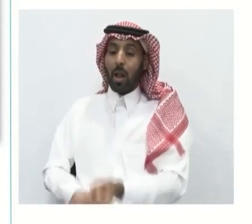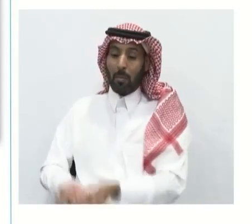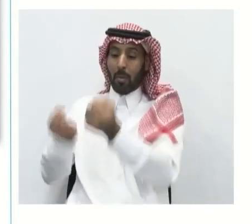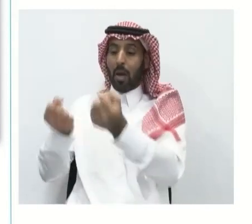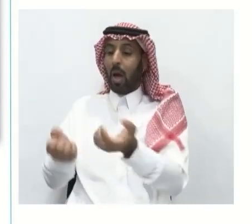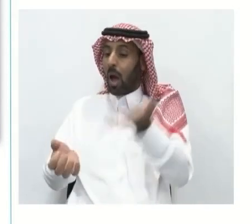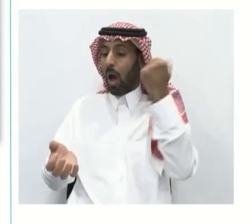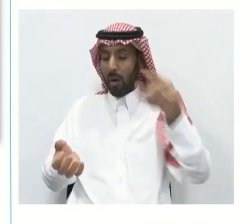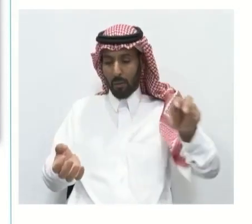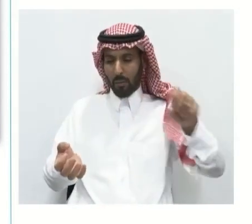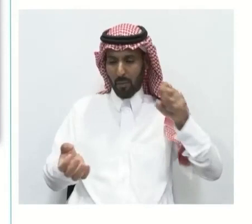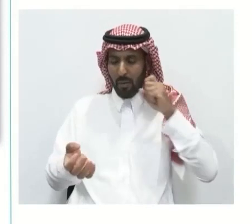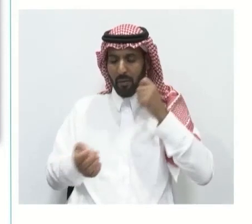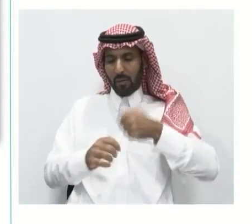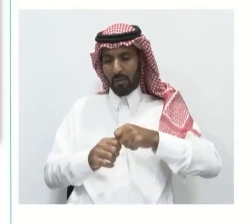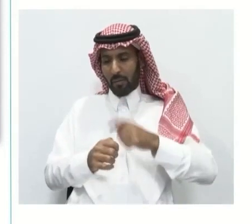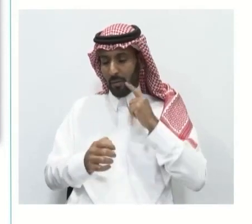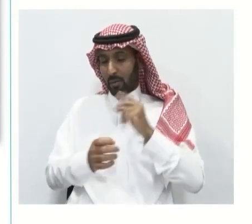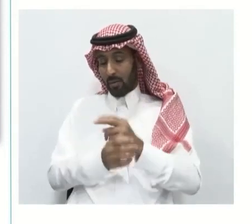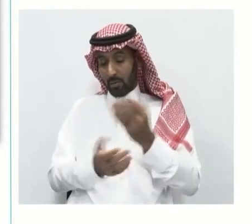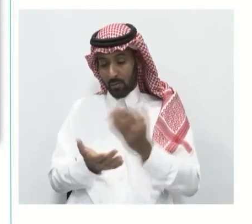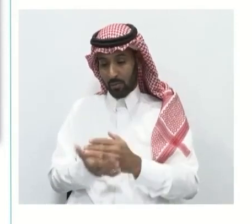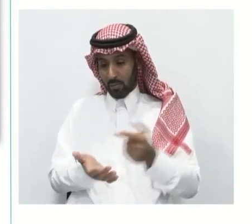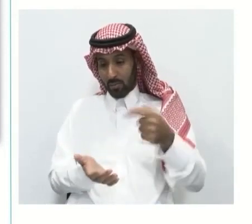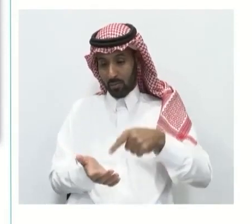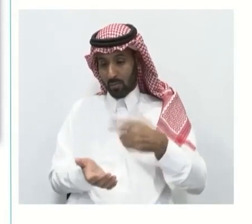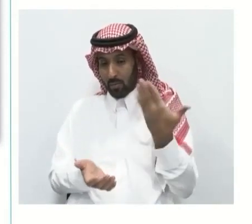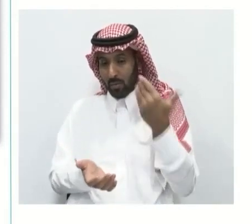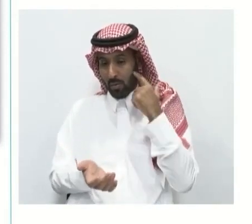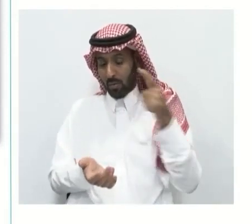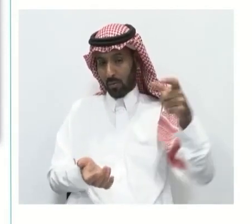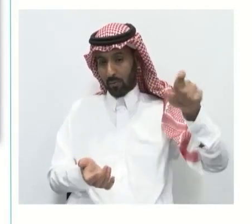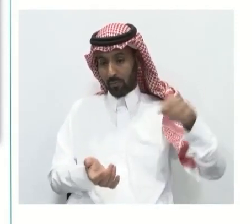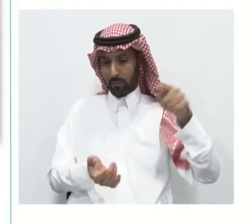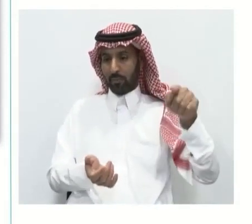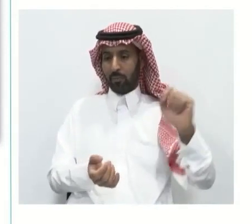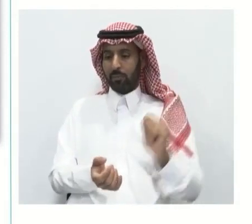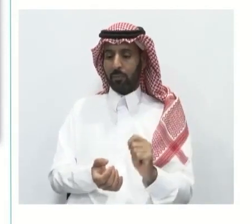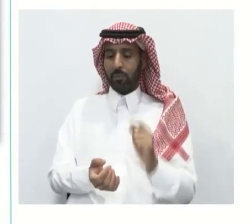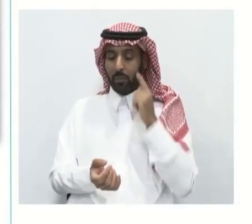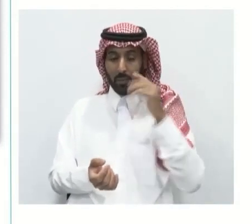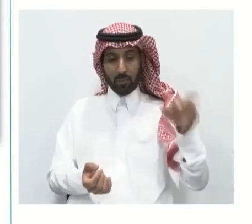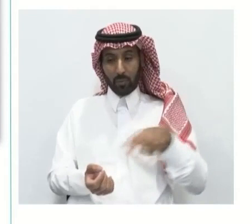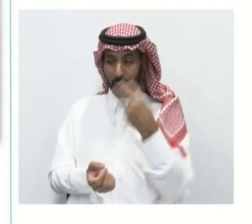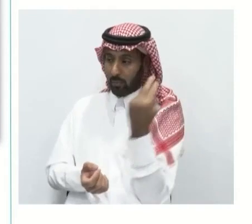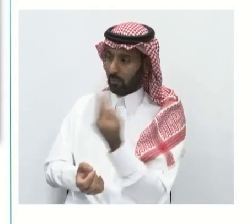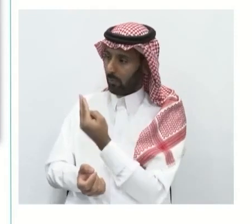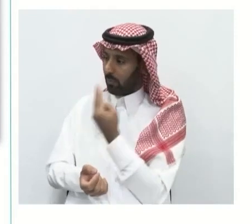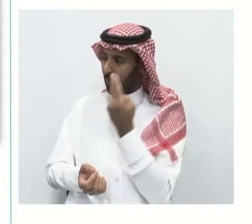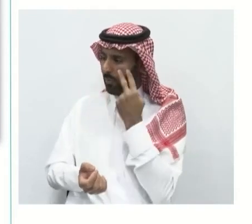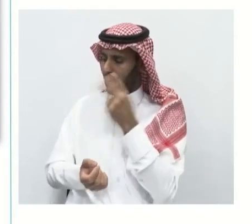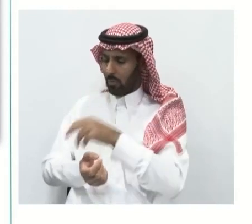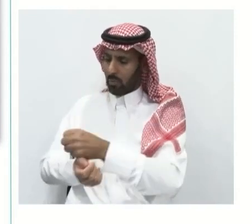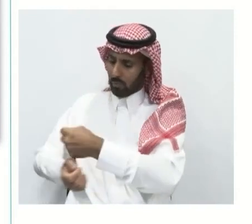our old alarm system yesterday and made an appointment to have a new one installed today. Combs looked around at the empty